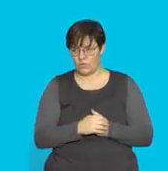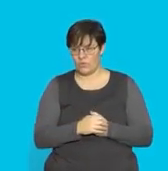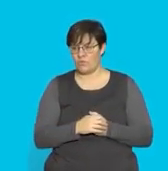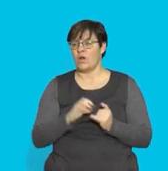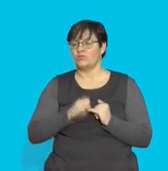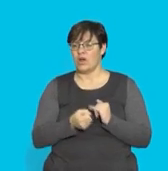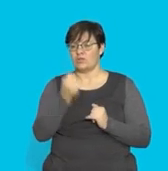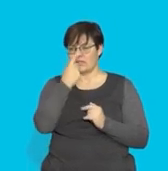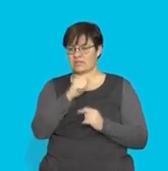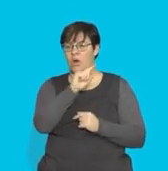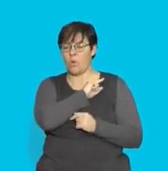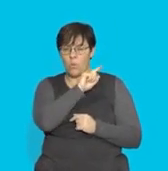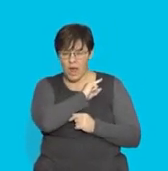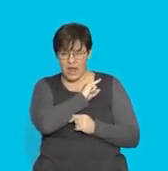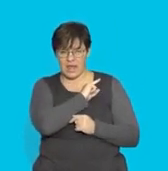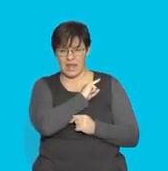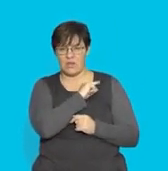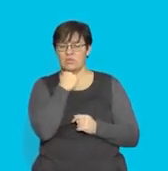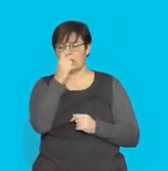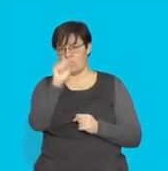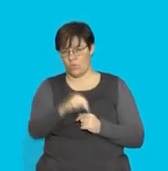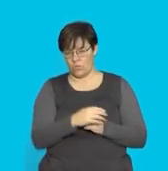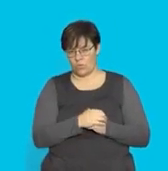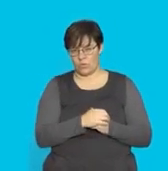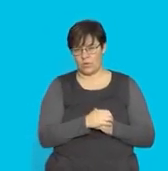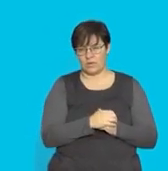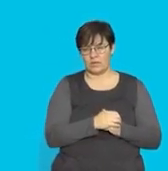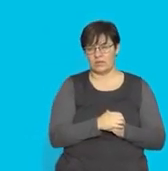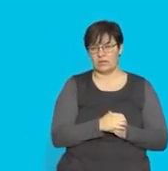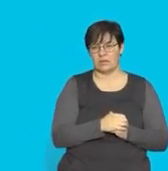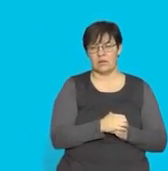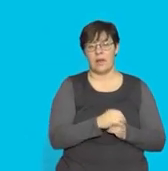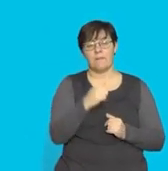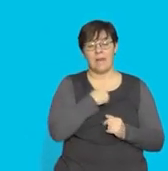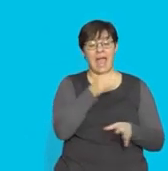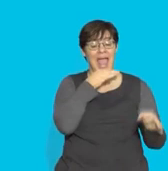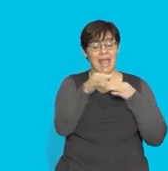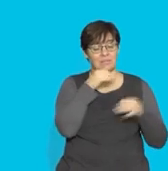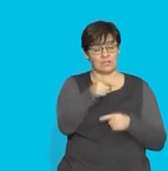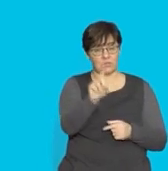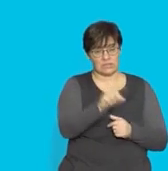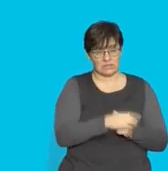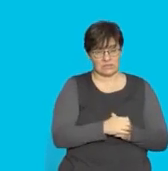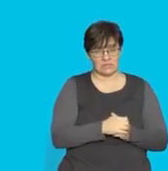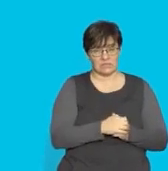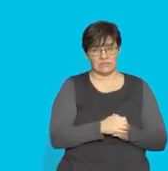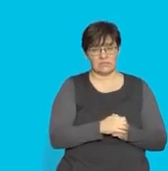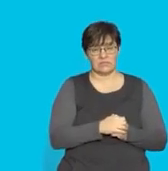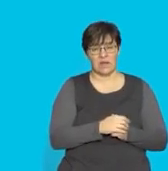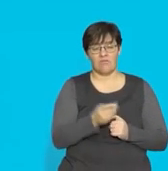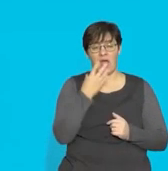no. Let's try and understand why you say no. And essentially, my explanation to this would be,